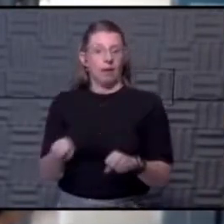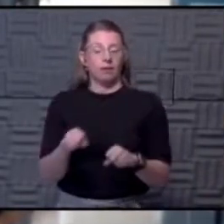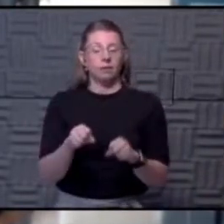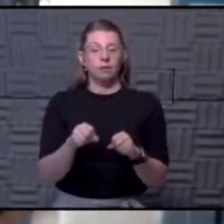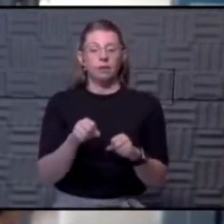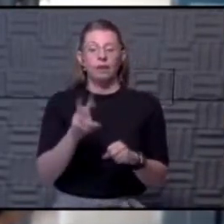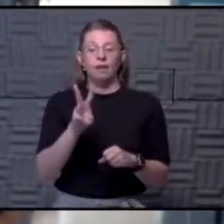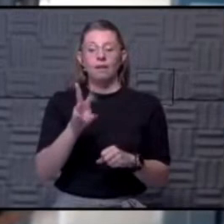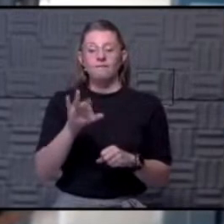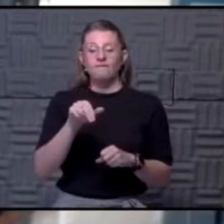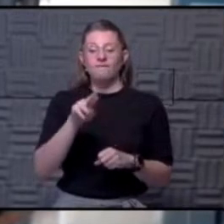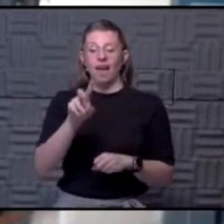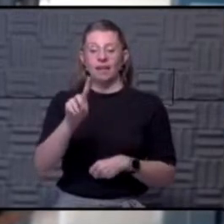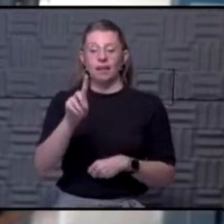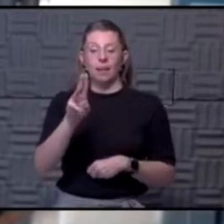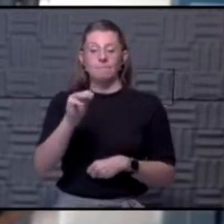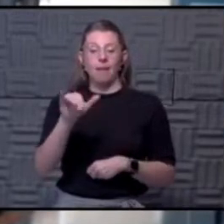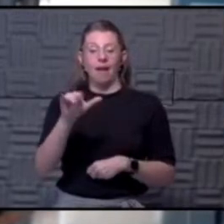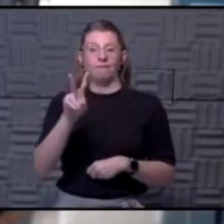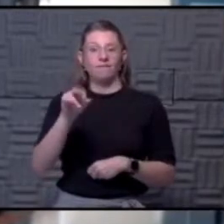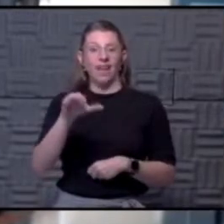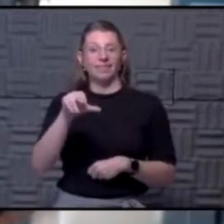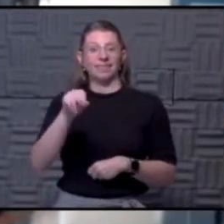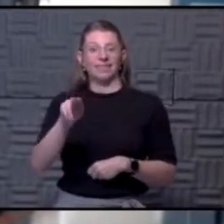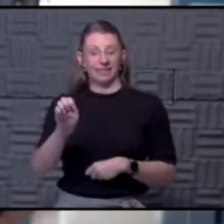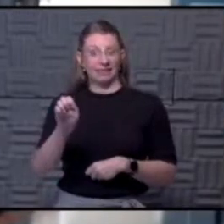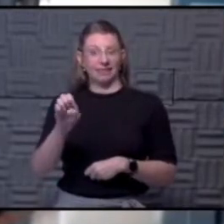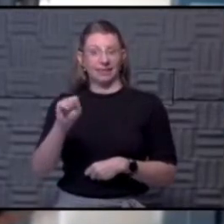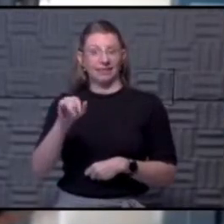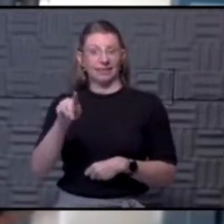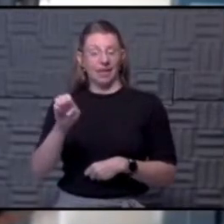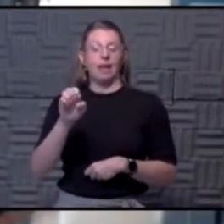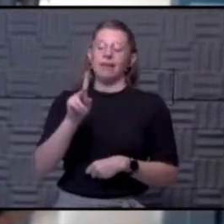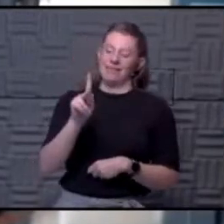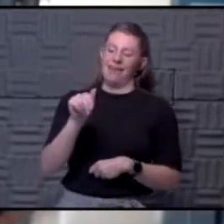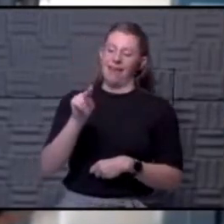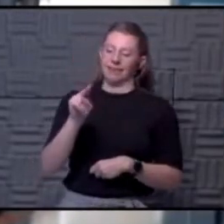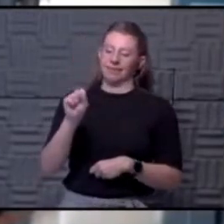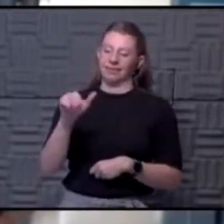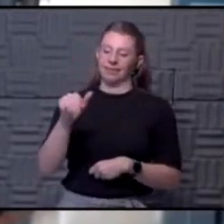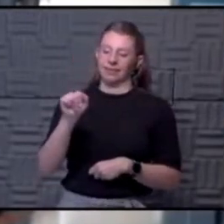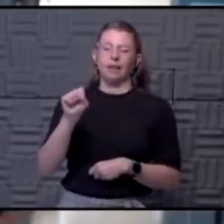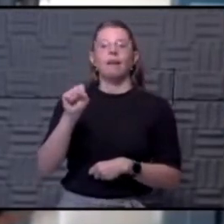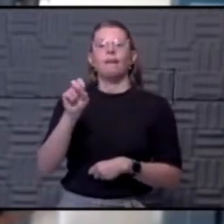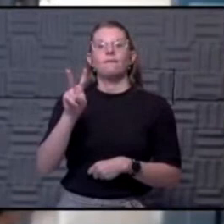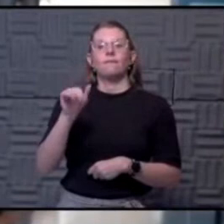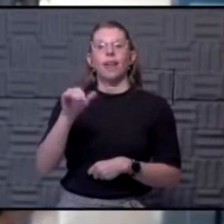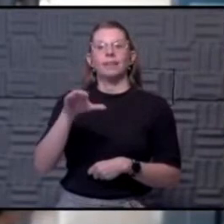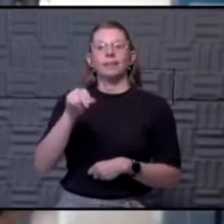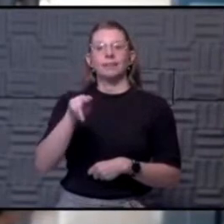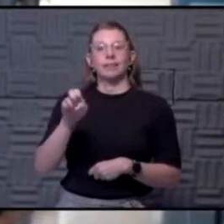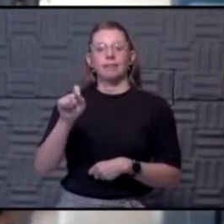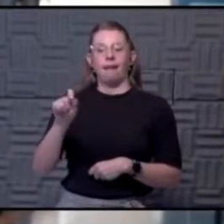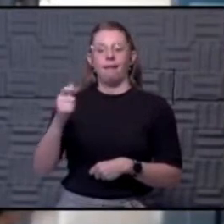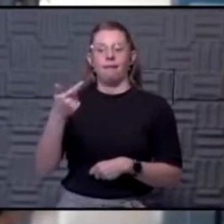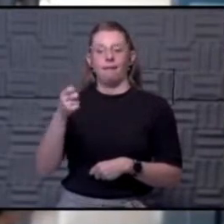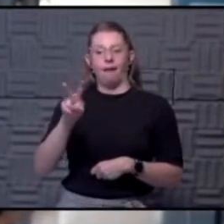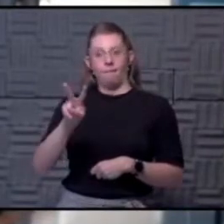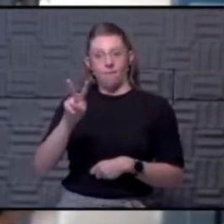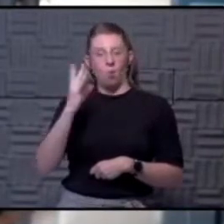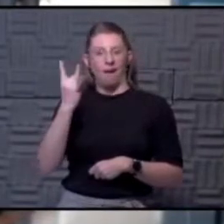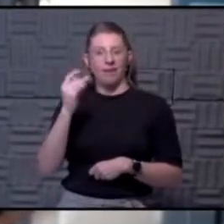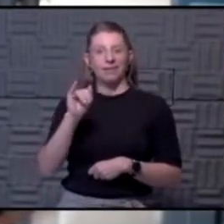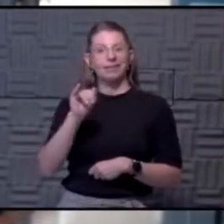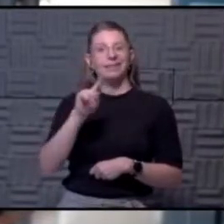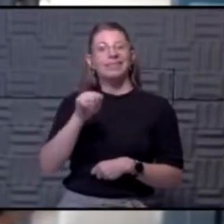Vaccine site on our kansasvaccine.gov website. And the reason is you can put in your zip